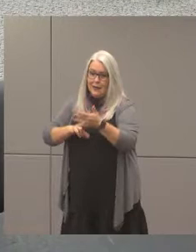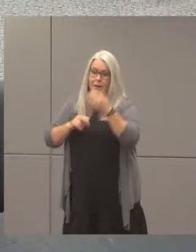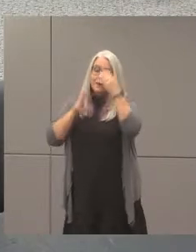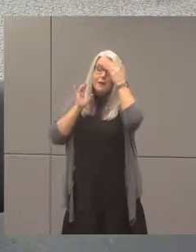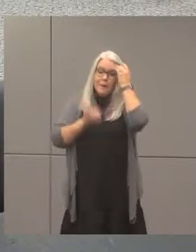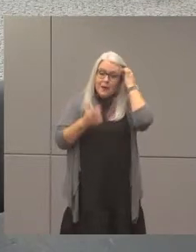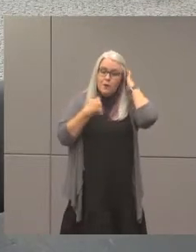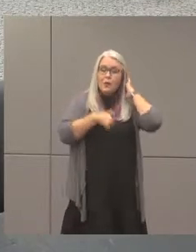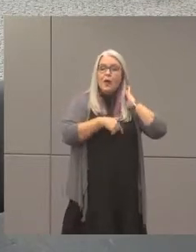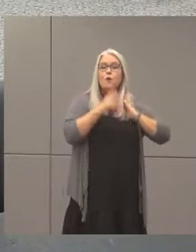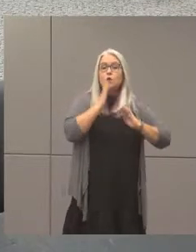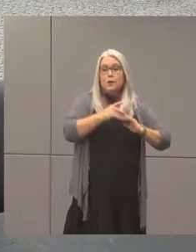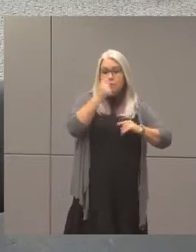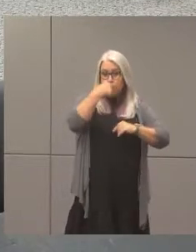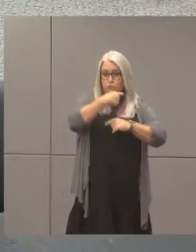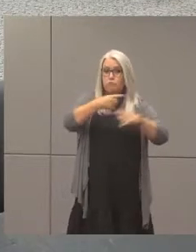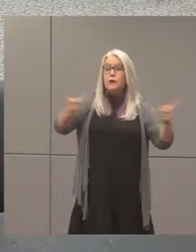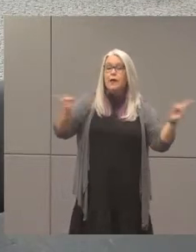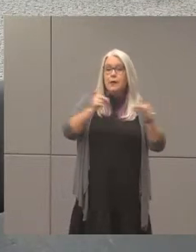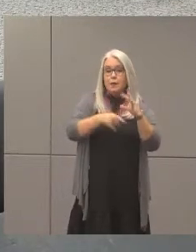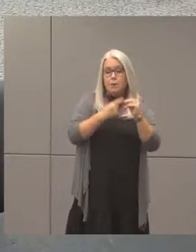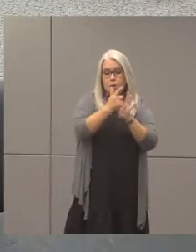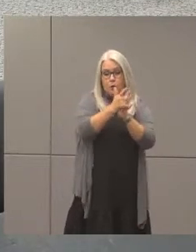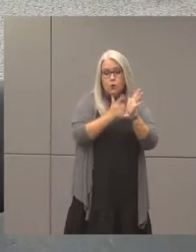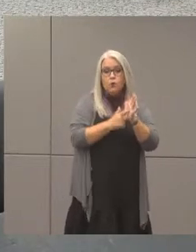as far as the attorney review of it.